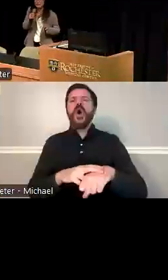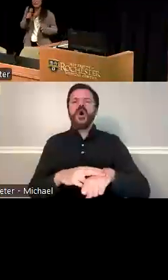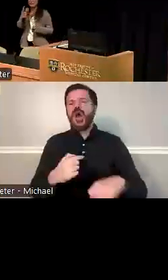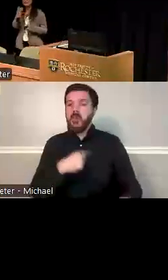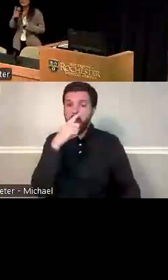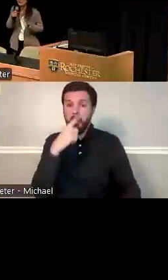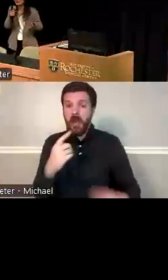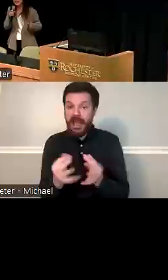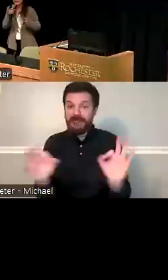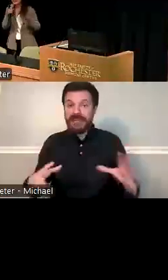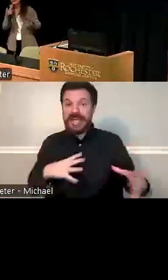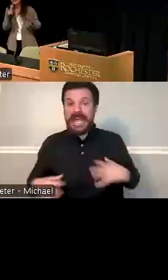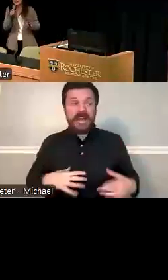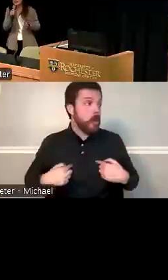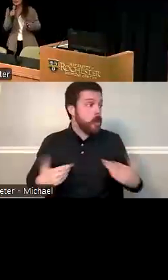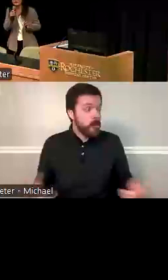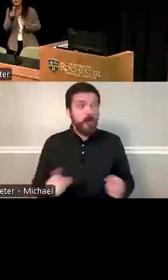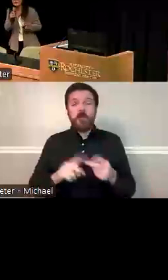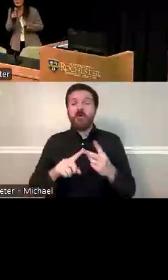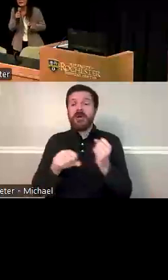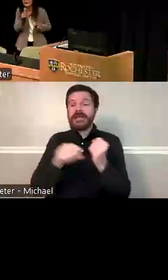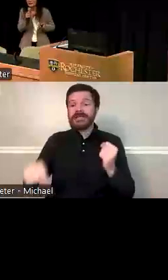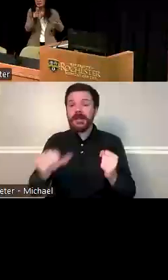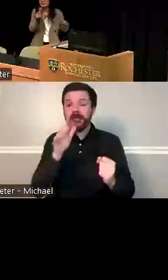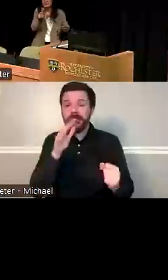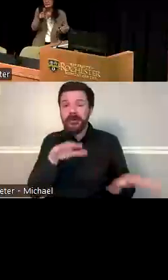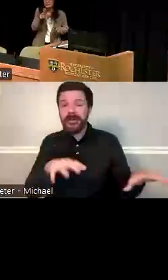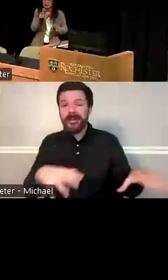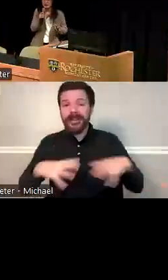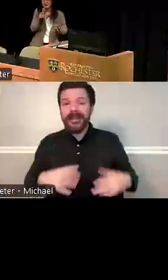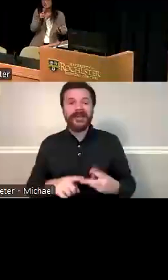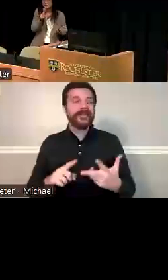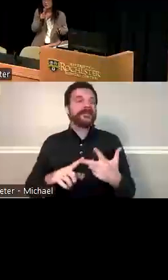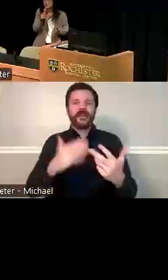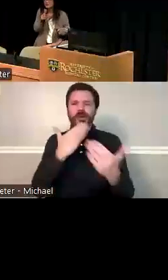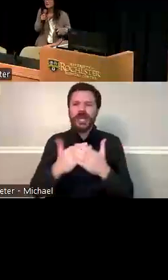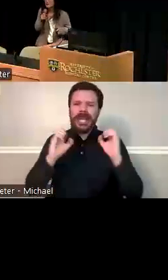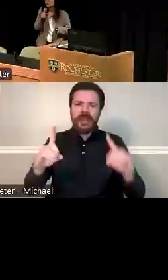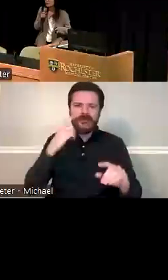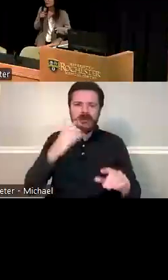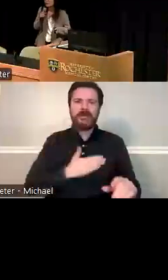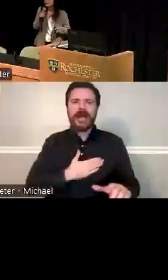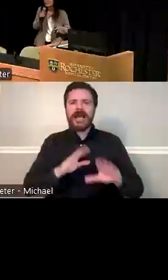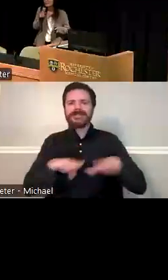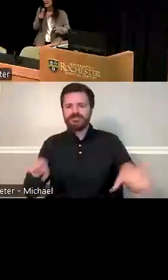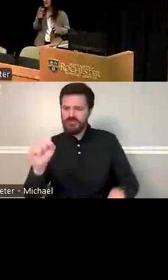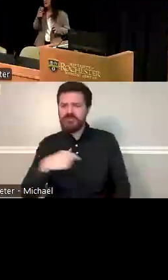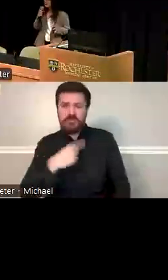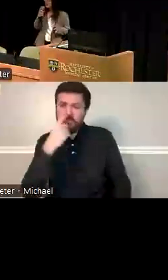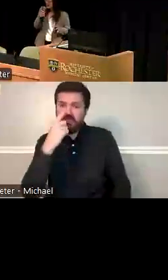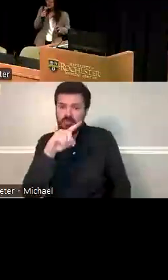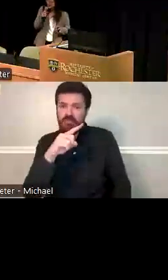and I want to have extended maternal leaves and, good education for my children. But this is